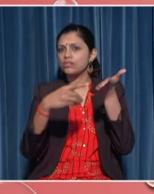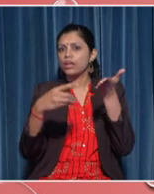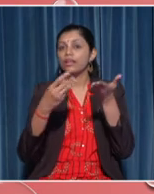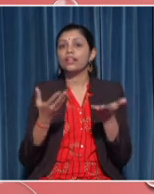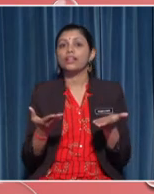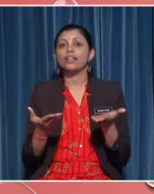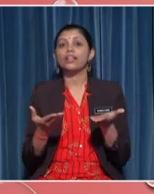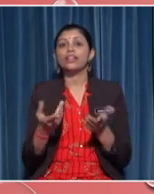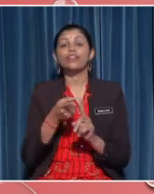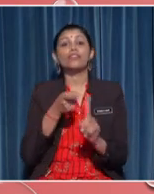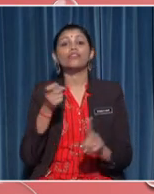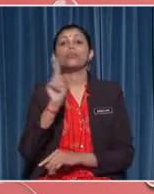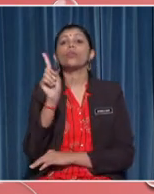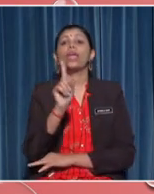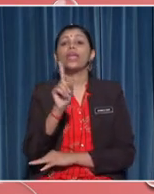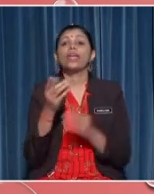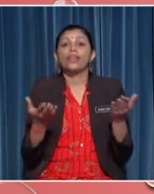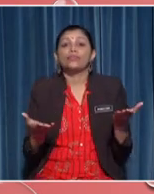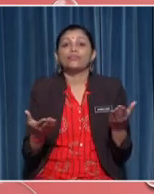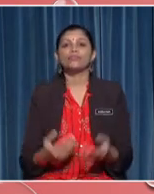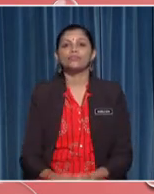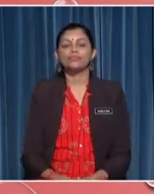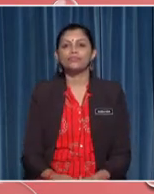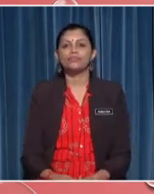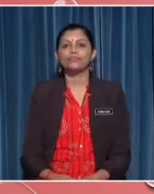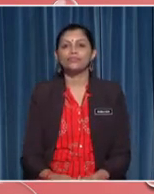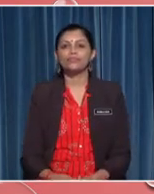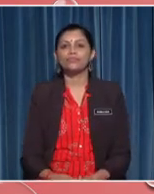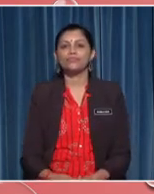you guess which country it comes from?